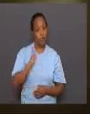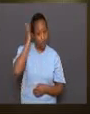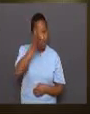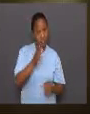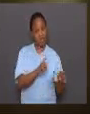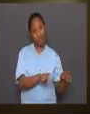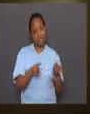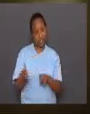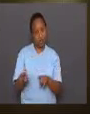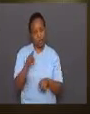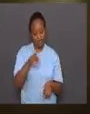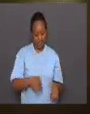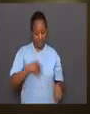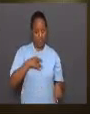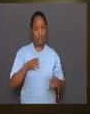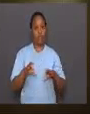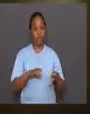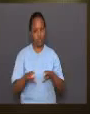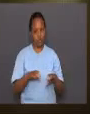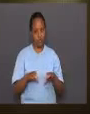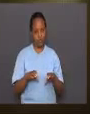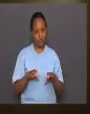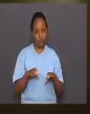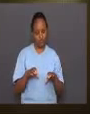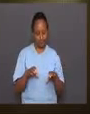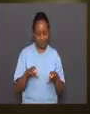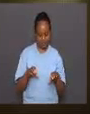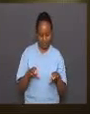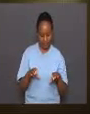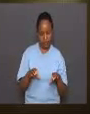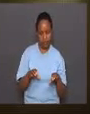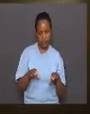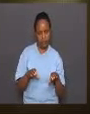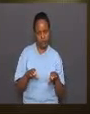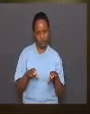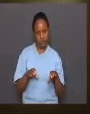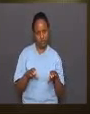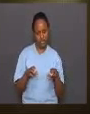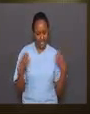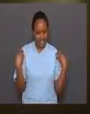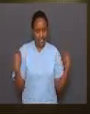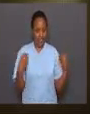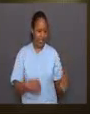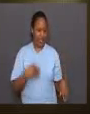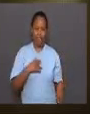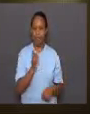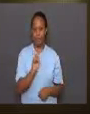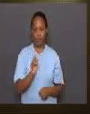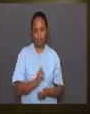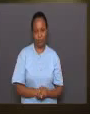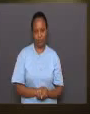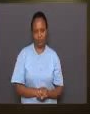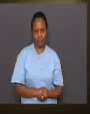would probably feel a degree of uncertainty and insecurity.